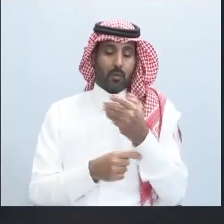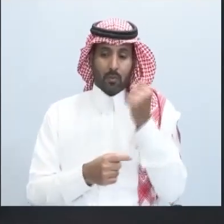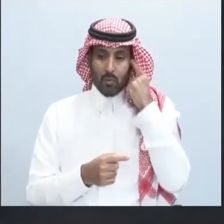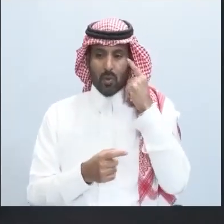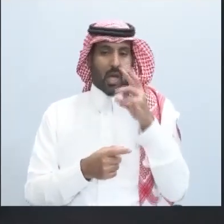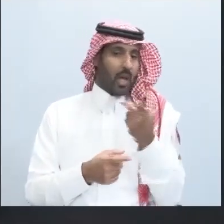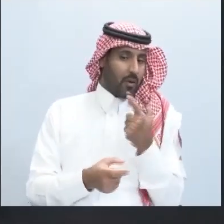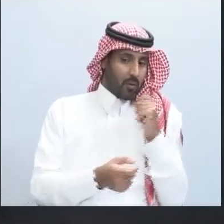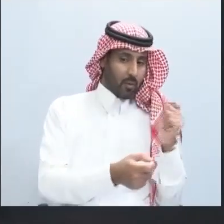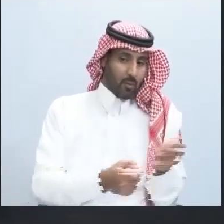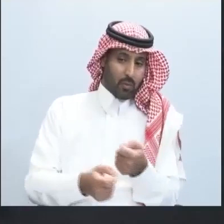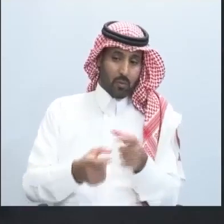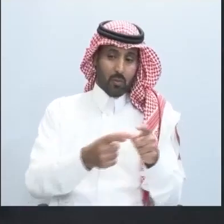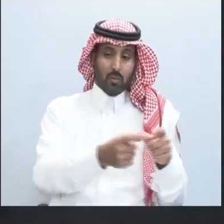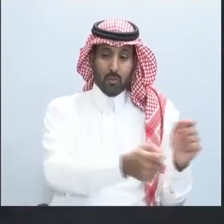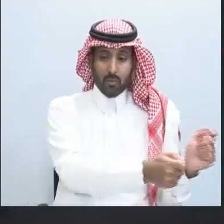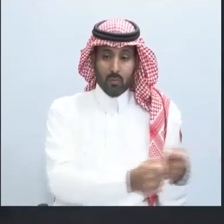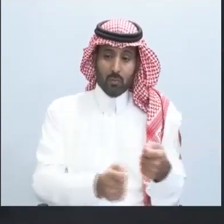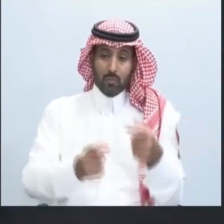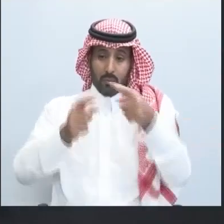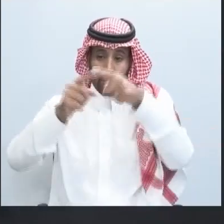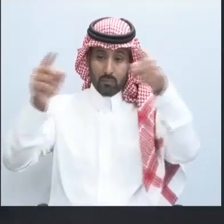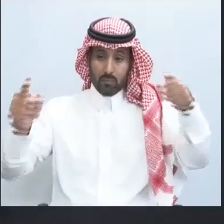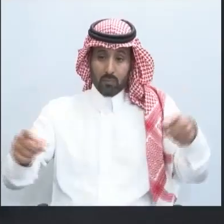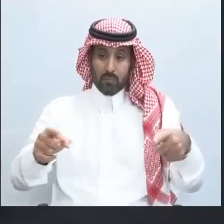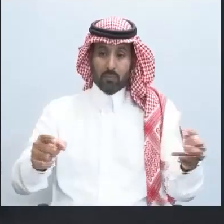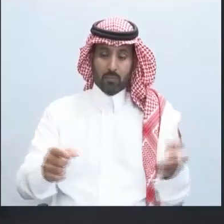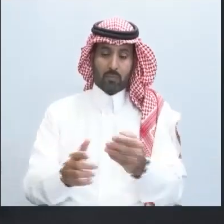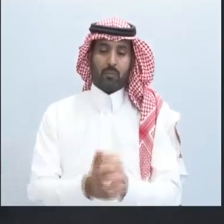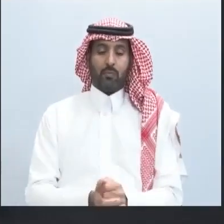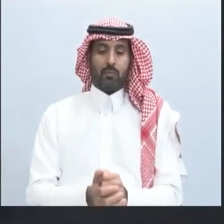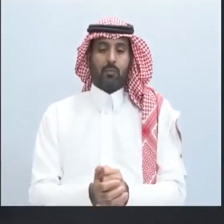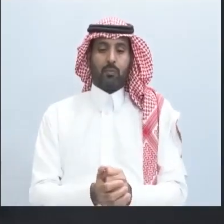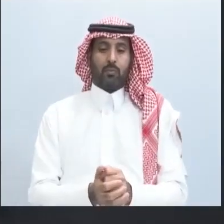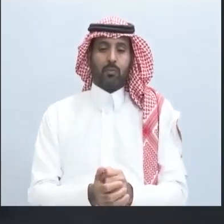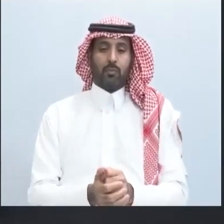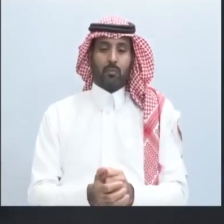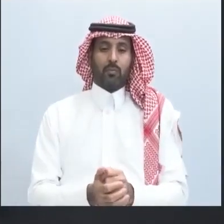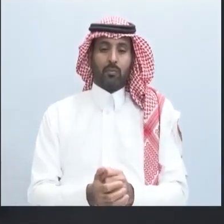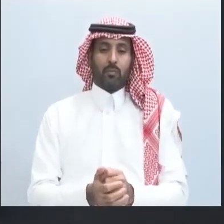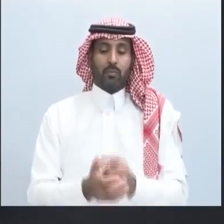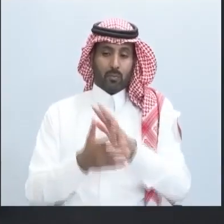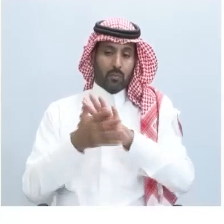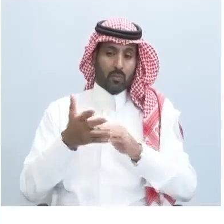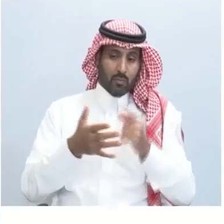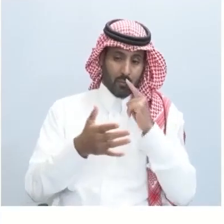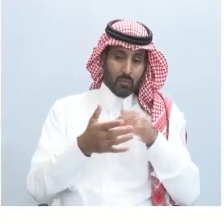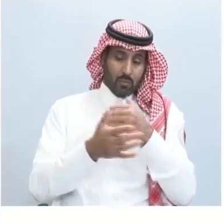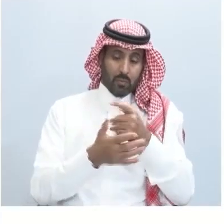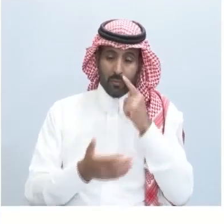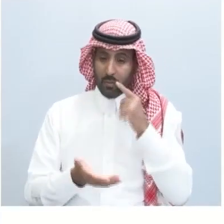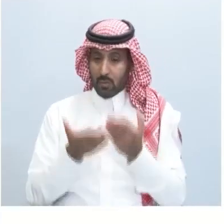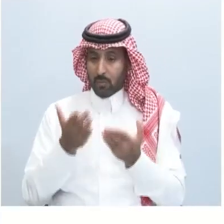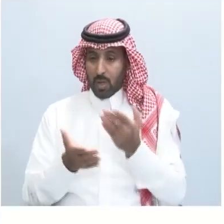they're trying to hit this object and get it through the net. Compare